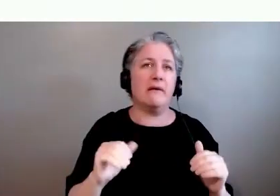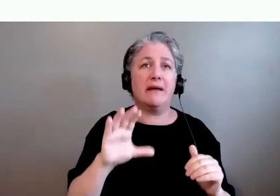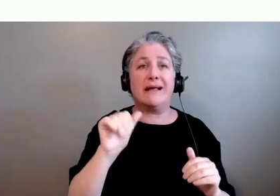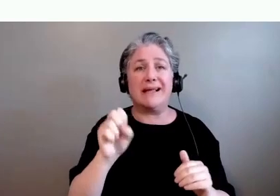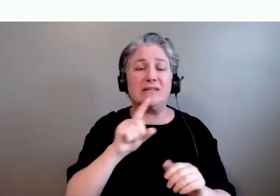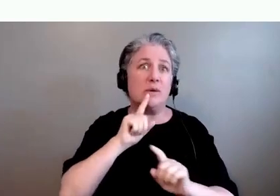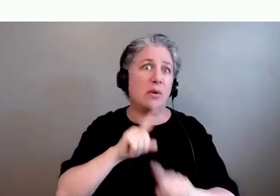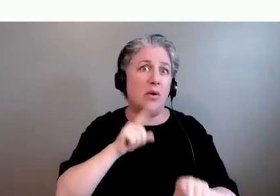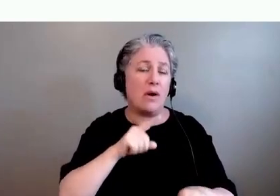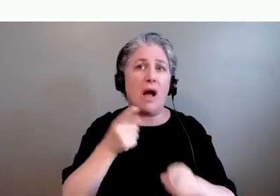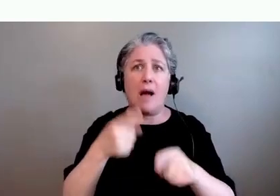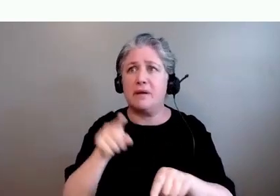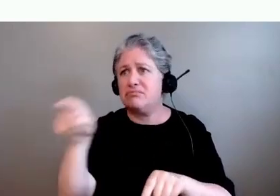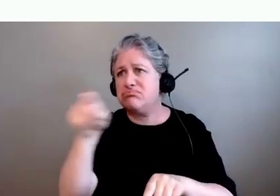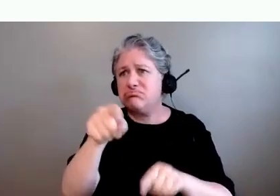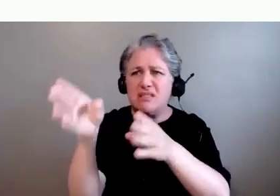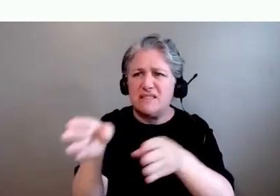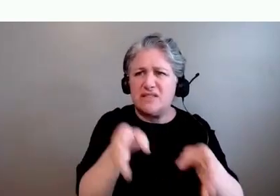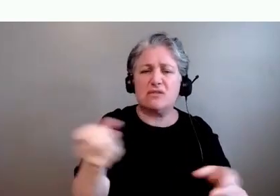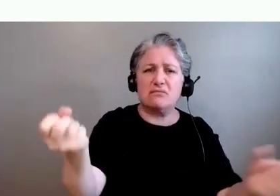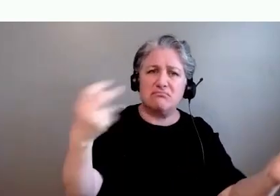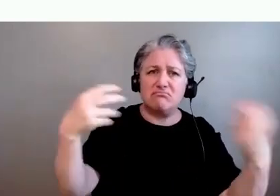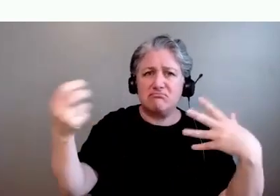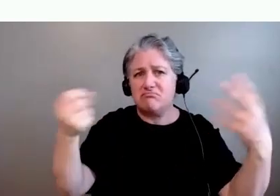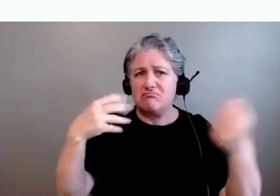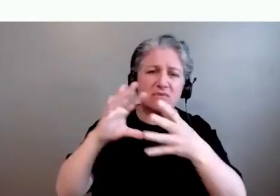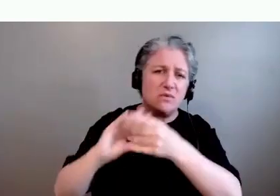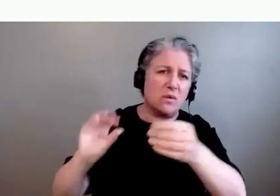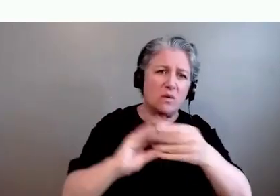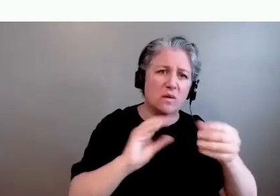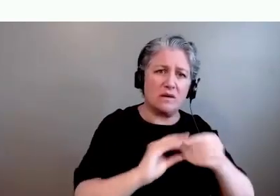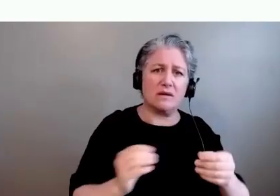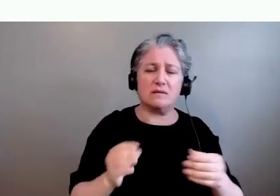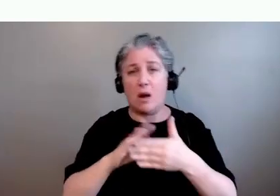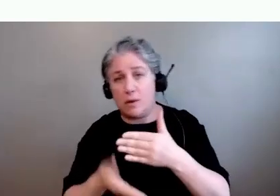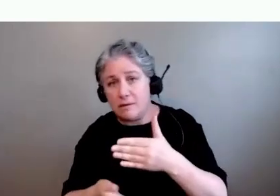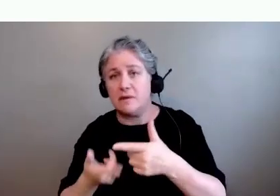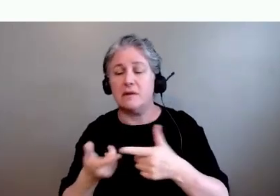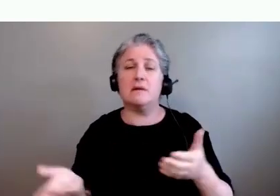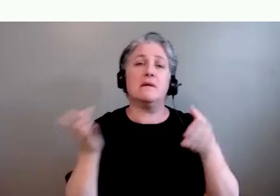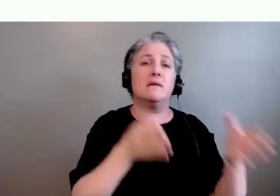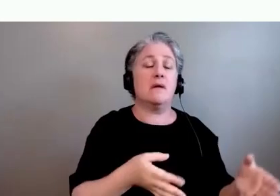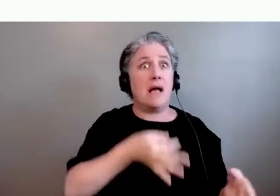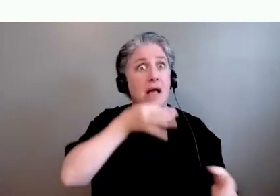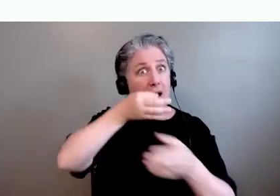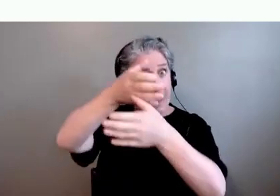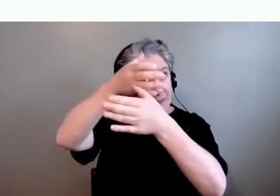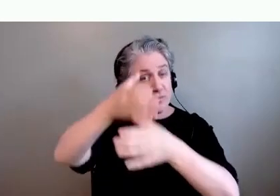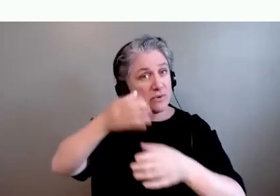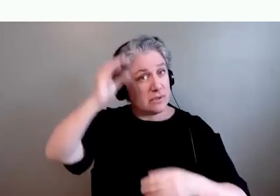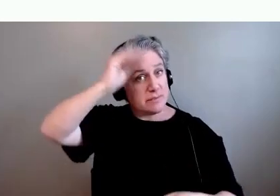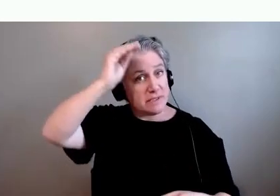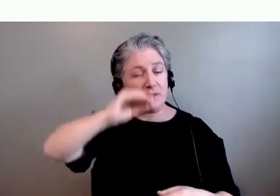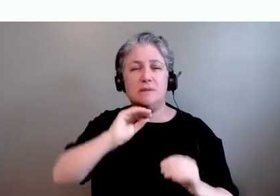case reports where you're reading about sort of individual patients and outcomes there, and expert opinion, not based